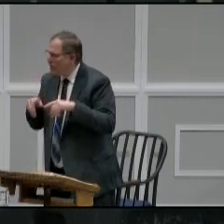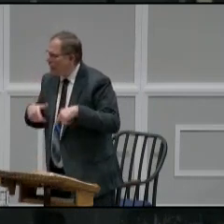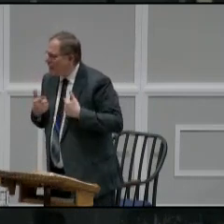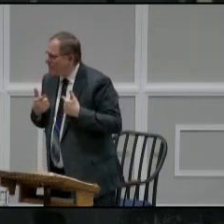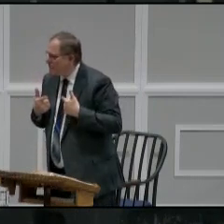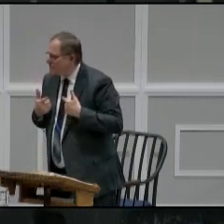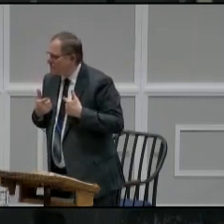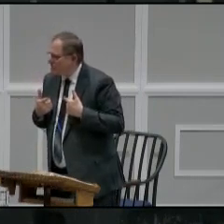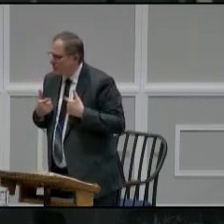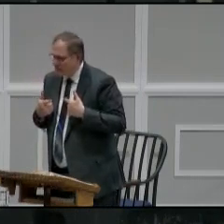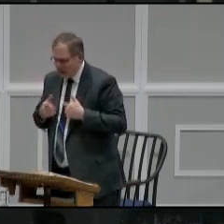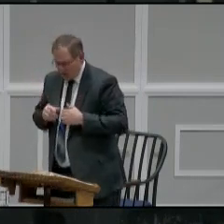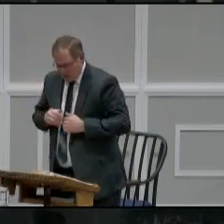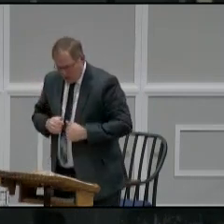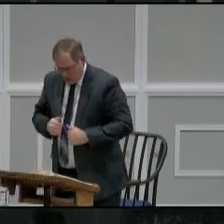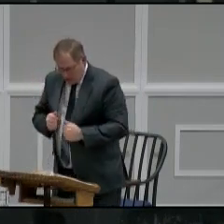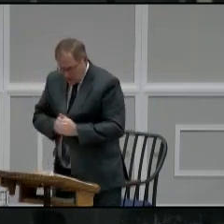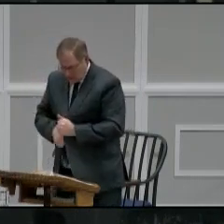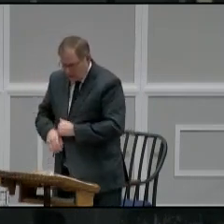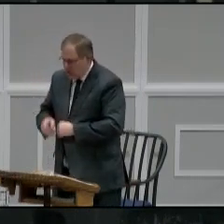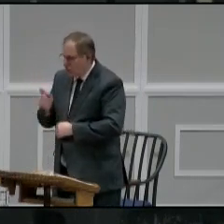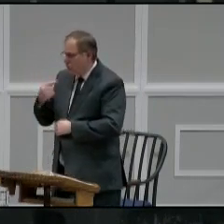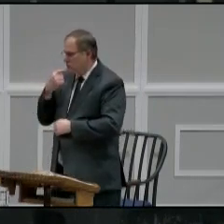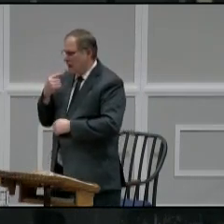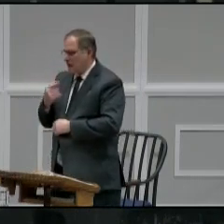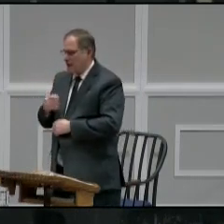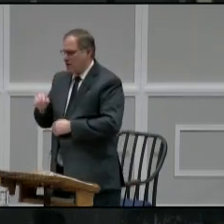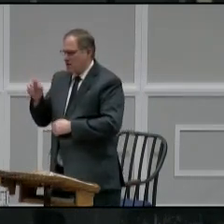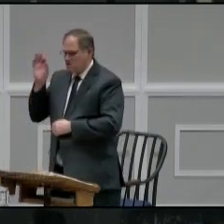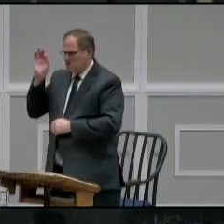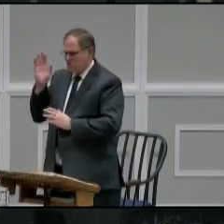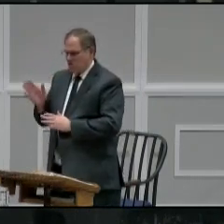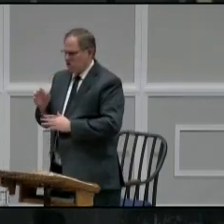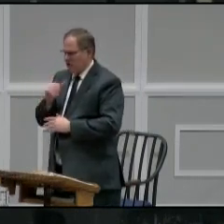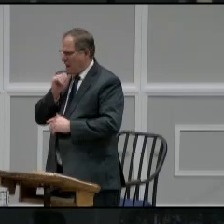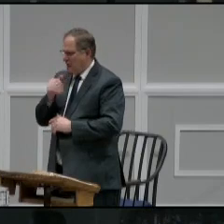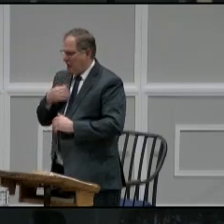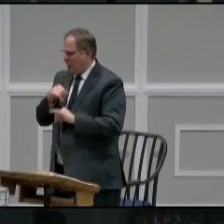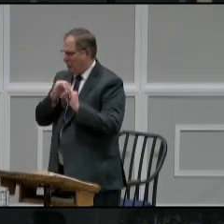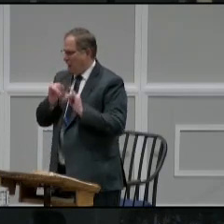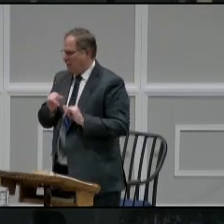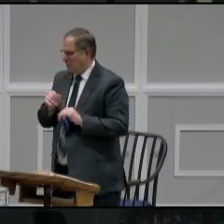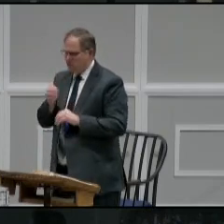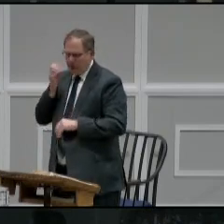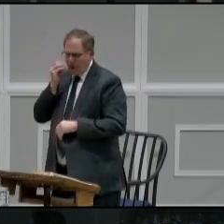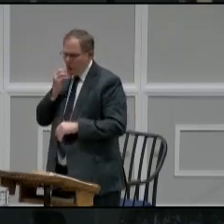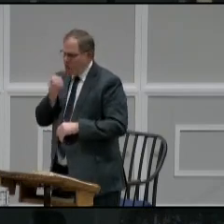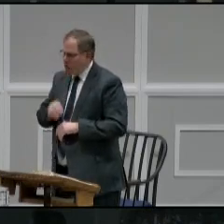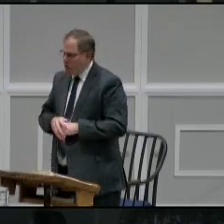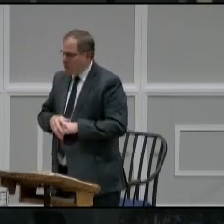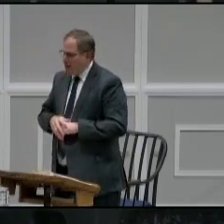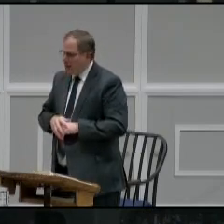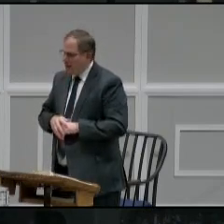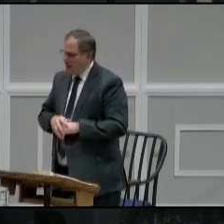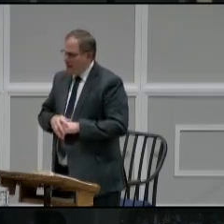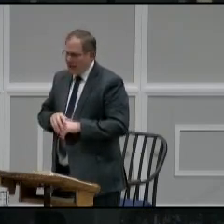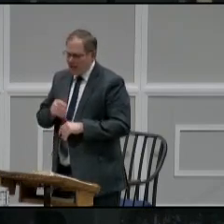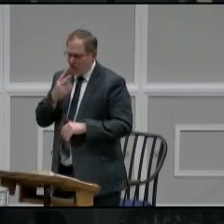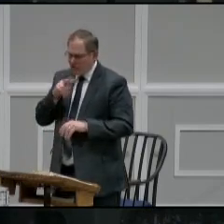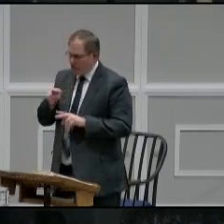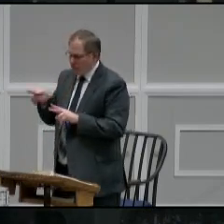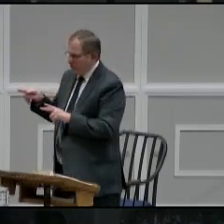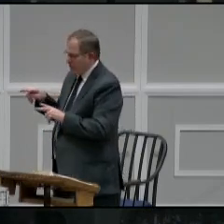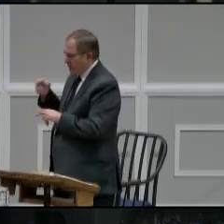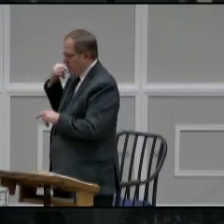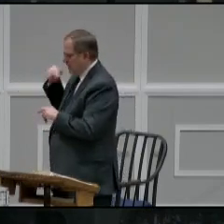Oh, and I'm not just picking on the Hindus or the Catholics or somebody else who you walk into a building and you can see idols all over the place and it's very apparent. I'm